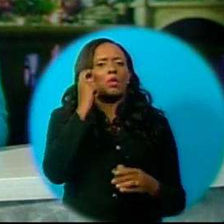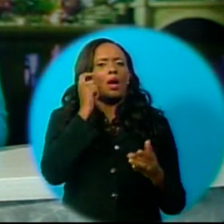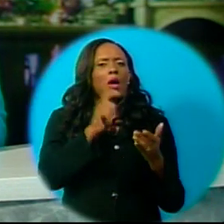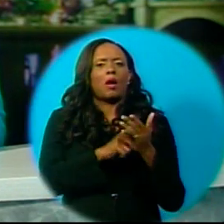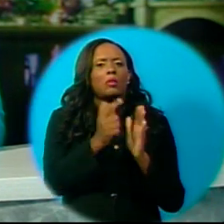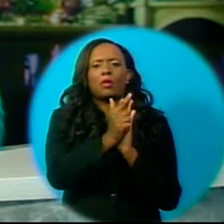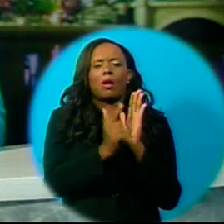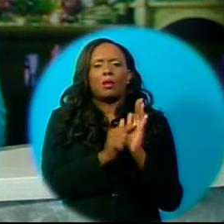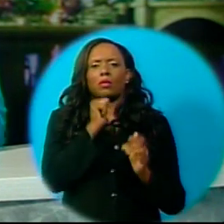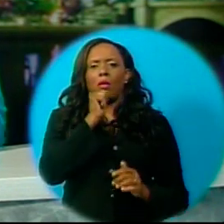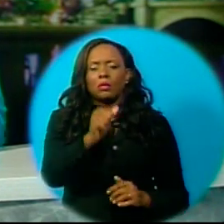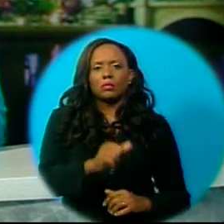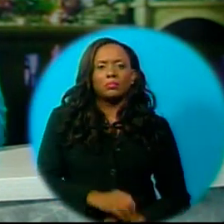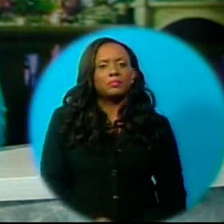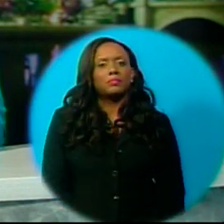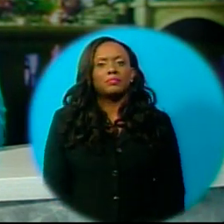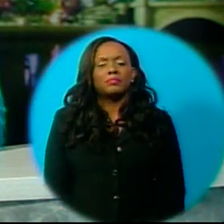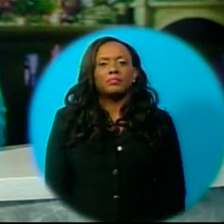Barbados.